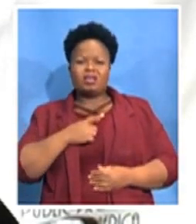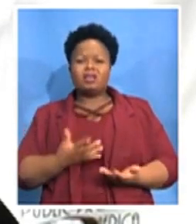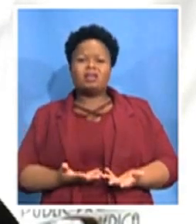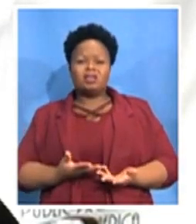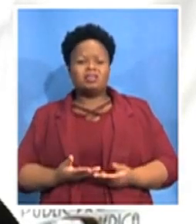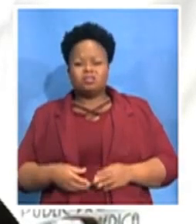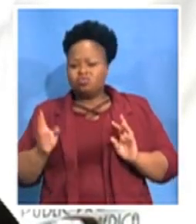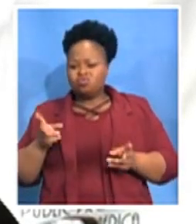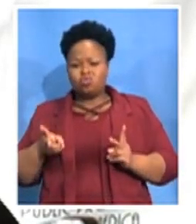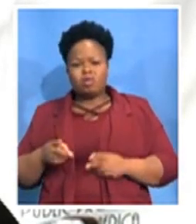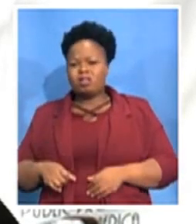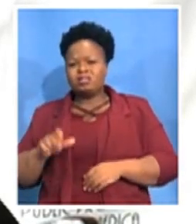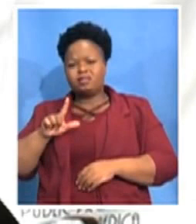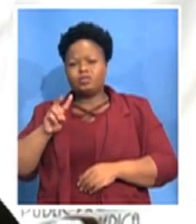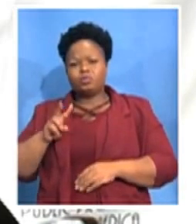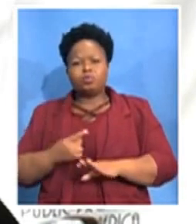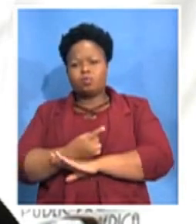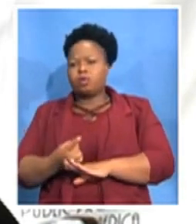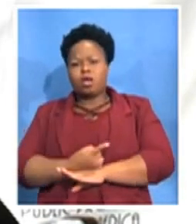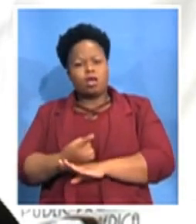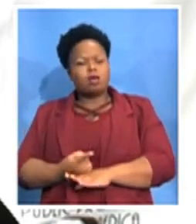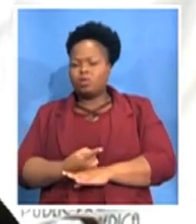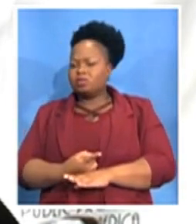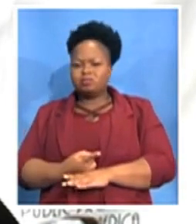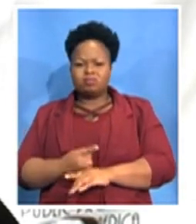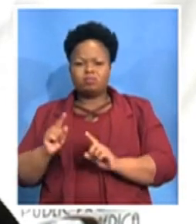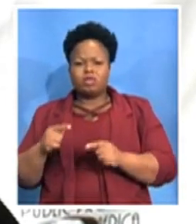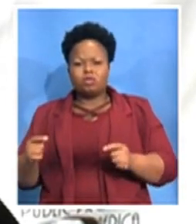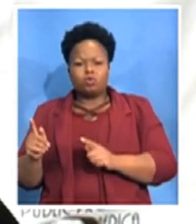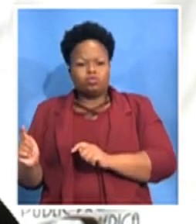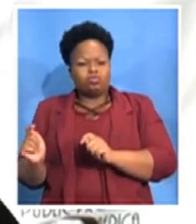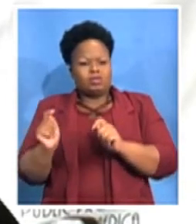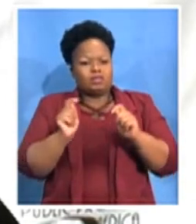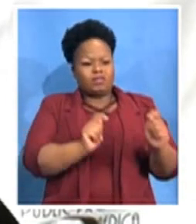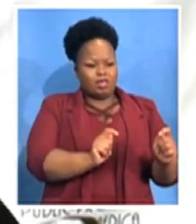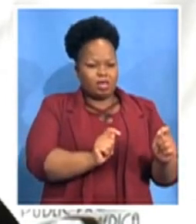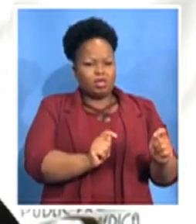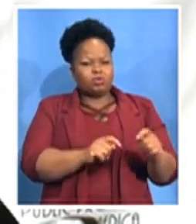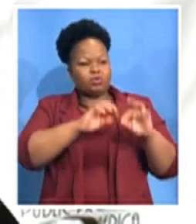hours to transfer these patients to the specialized hospitals.